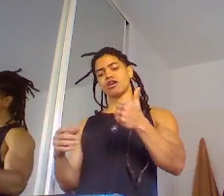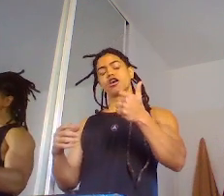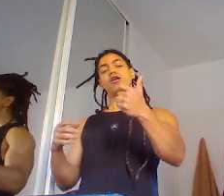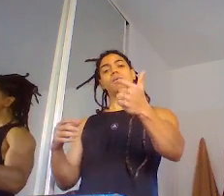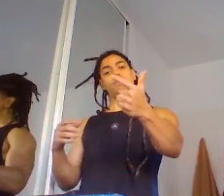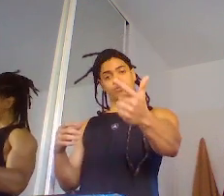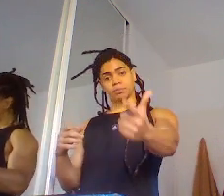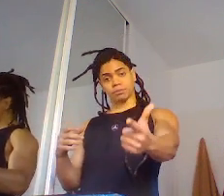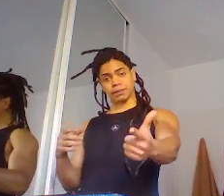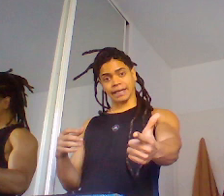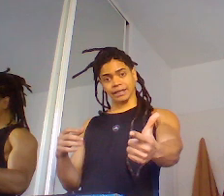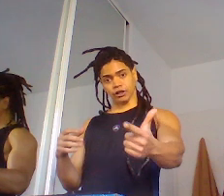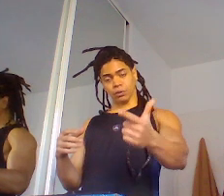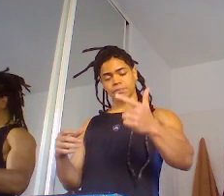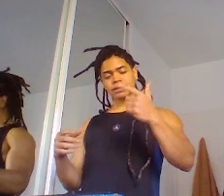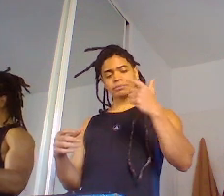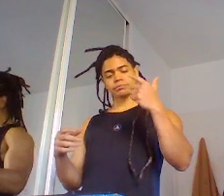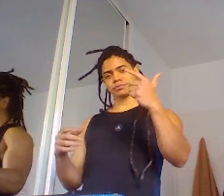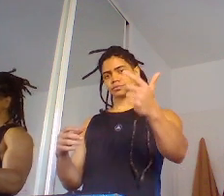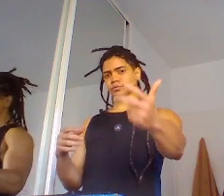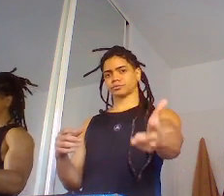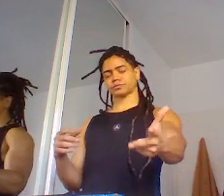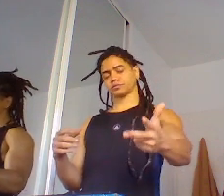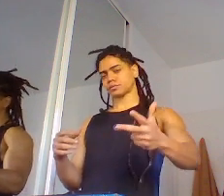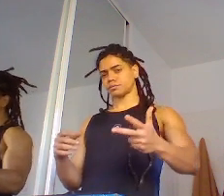assets, property, plant, and equipment,